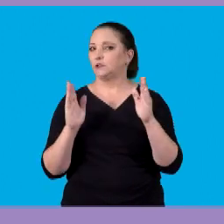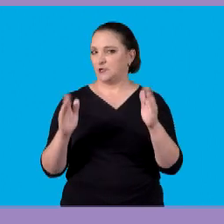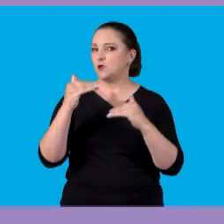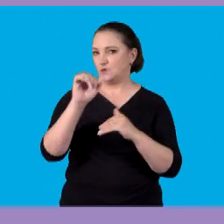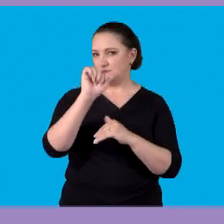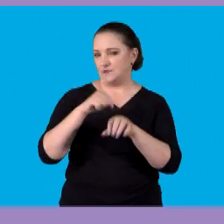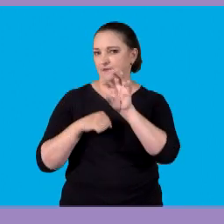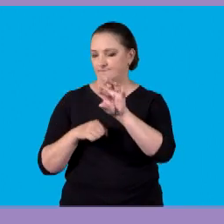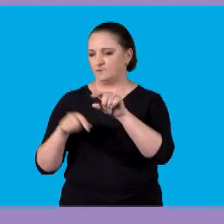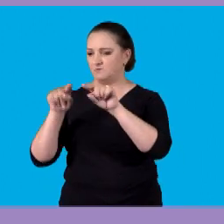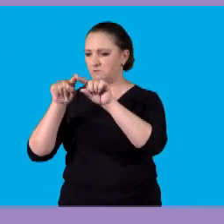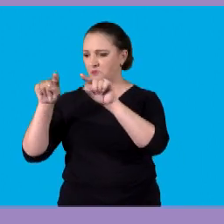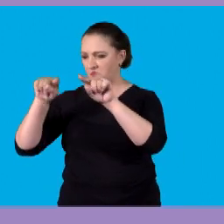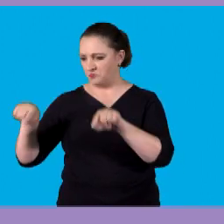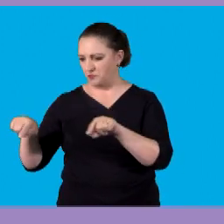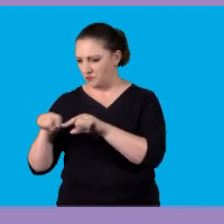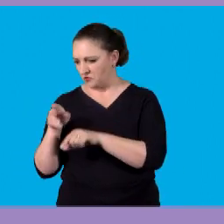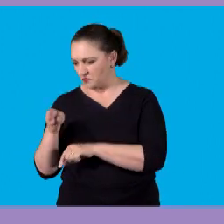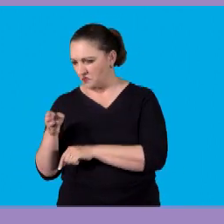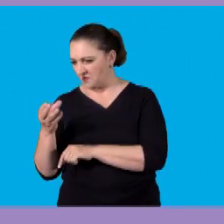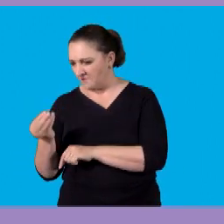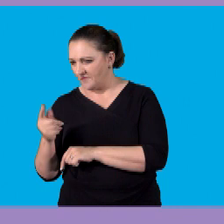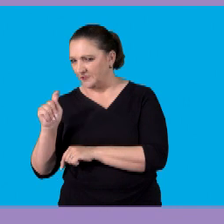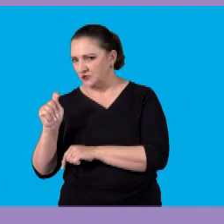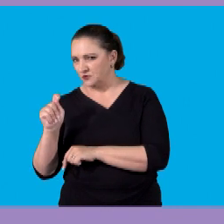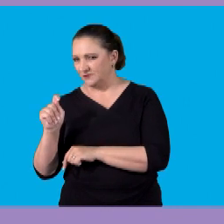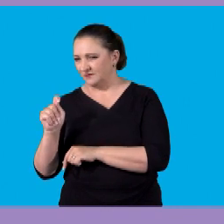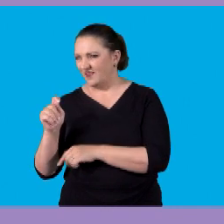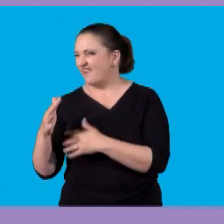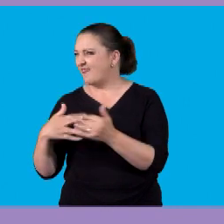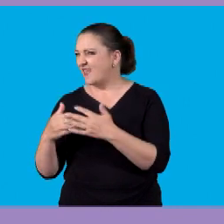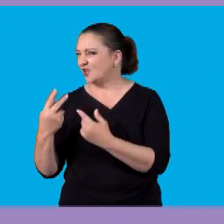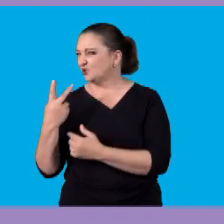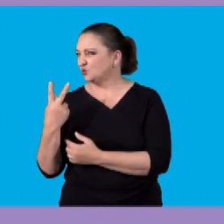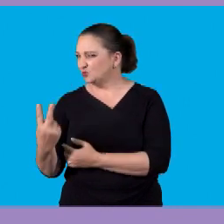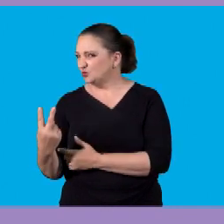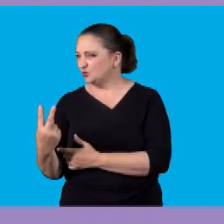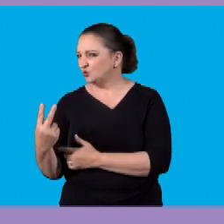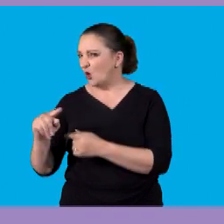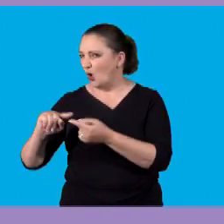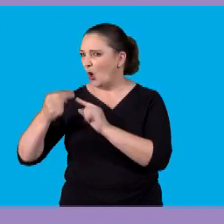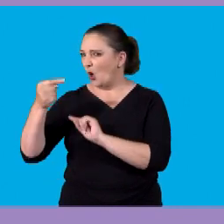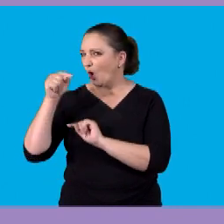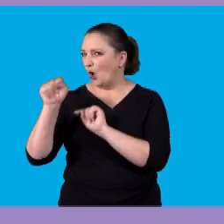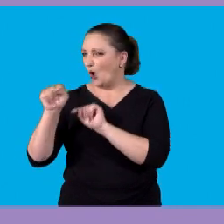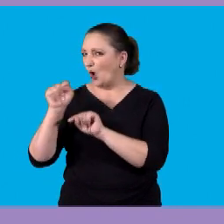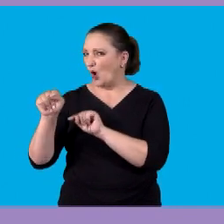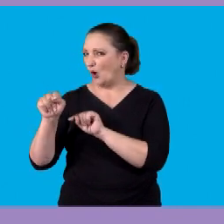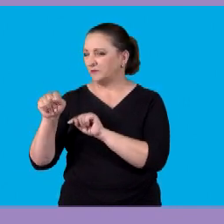equal. What about a trapezium? Does it have any two opposite sides that are